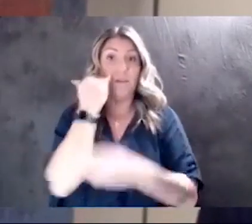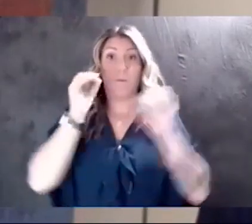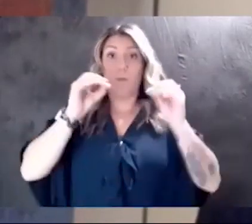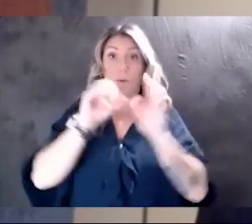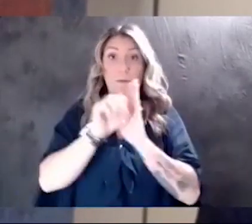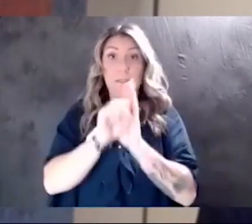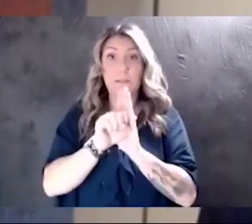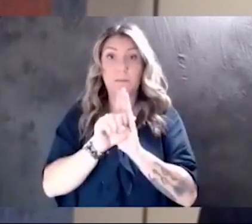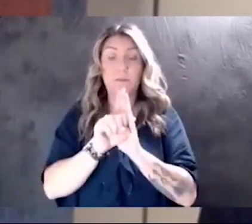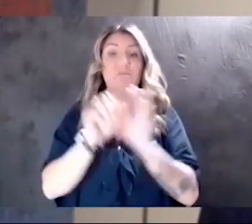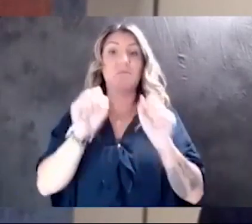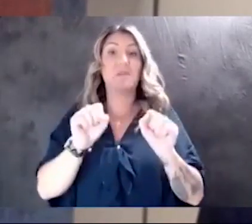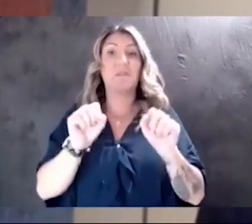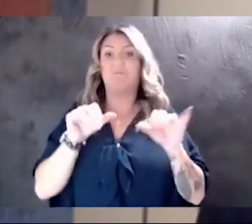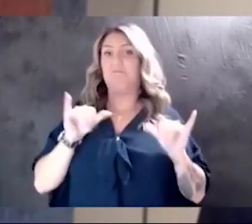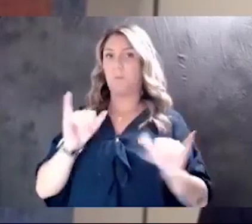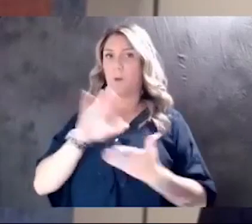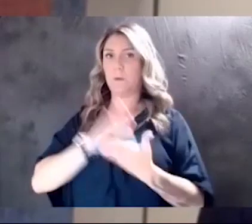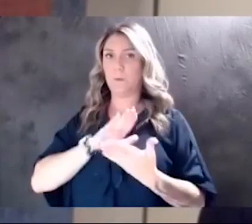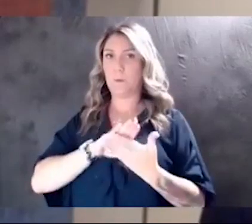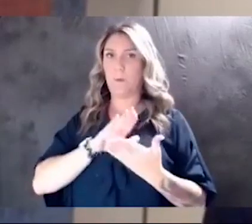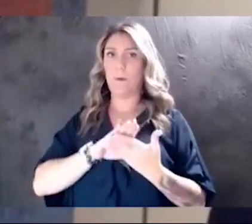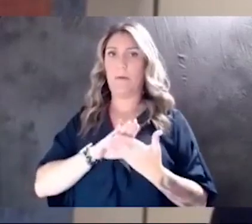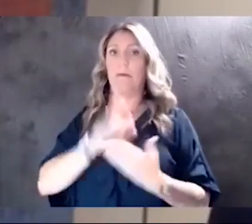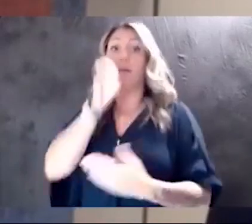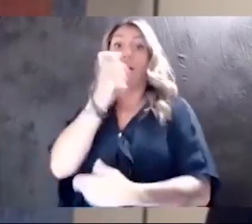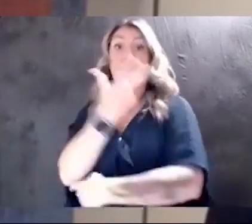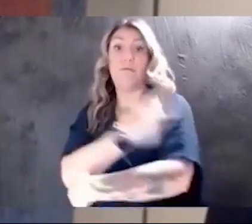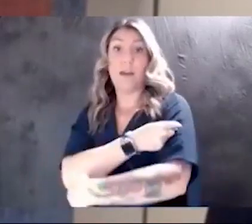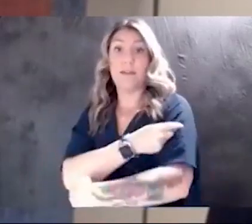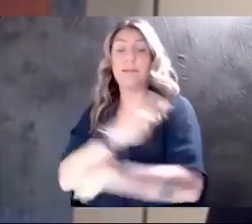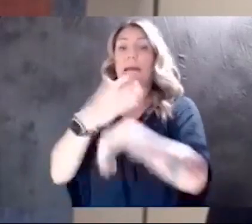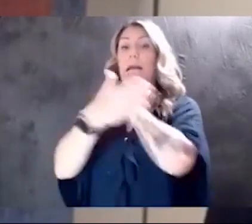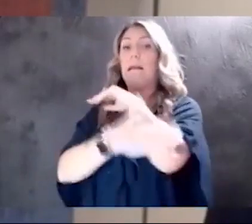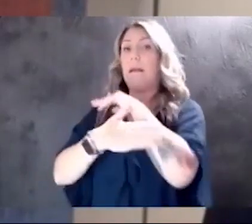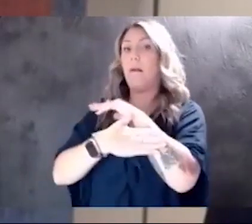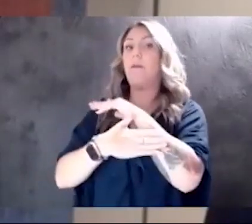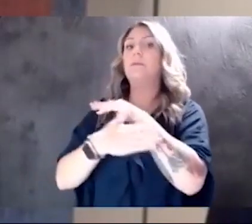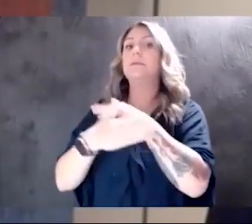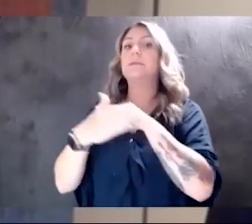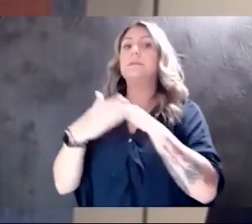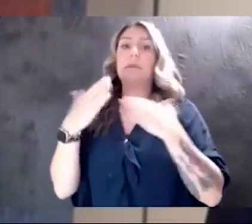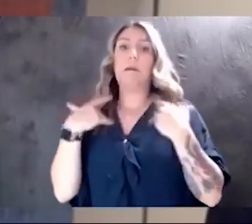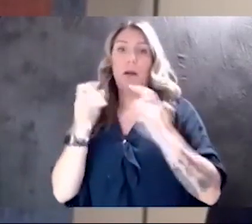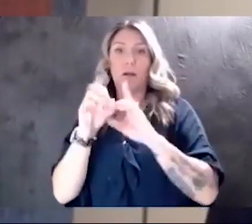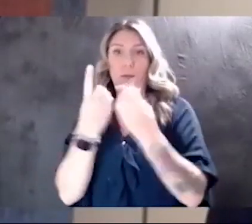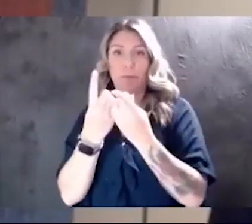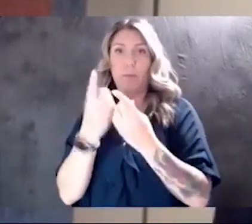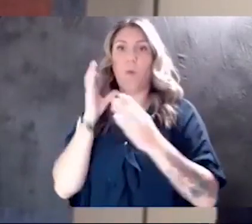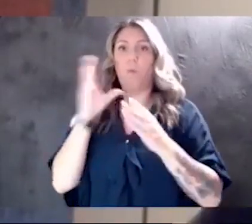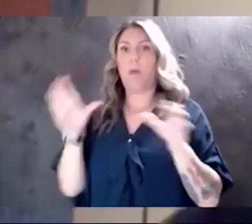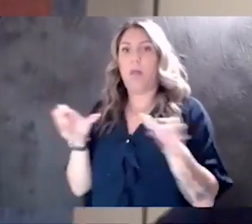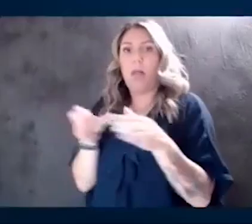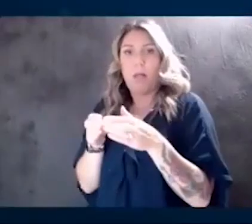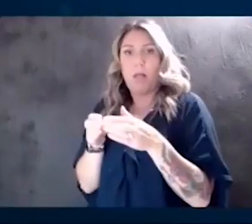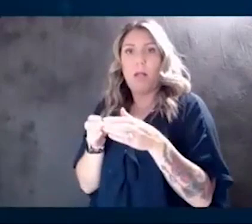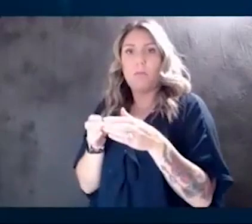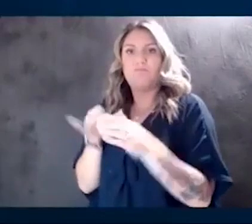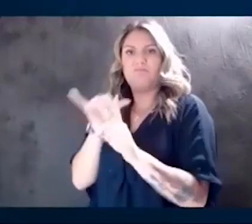asymptomatic, will be able to remain in school. Unvaccinated, the county health department will be quarantining those individuals.